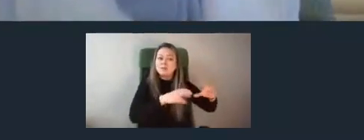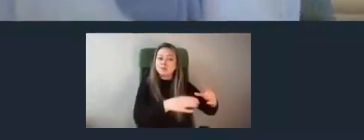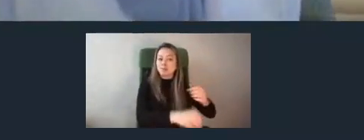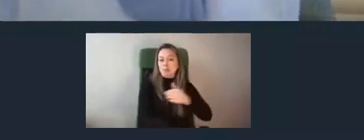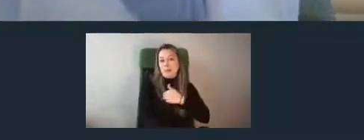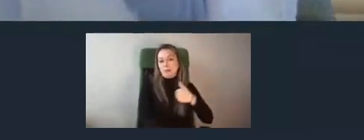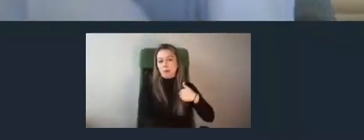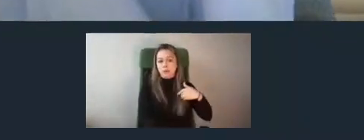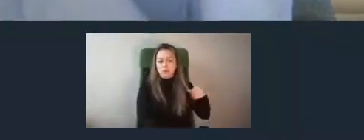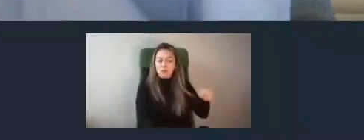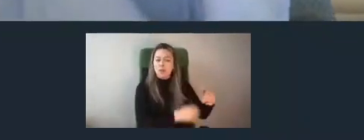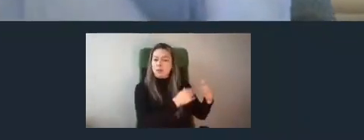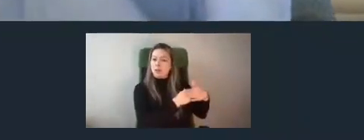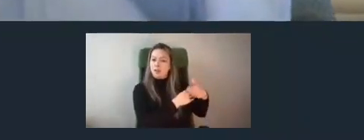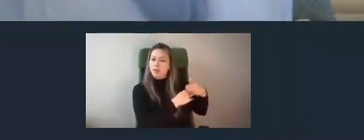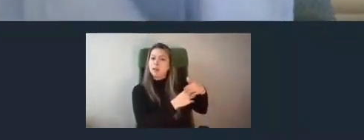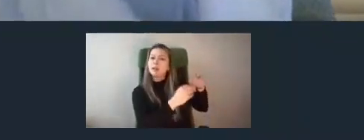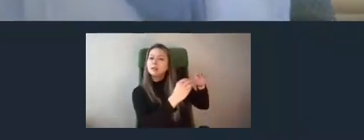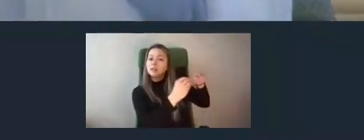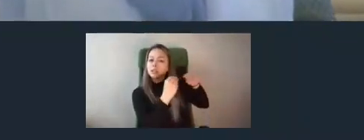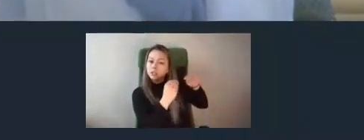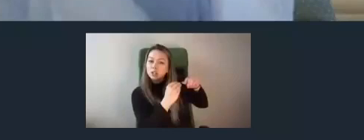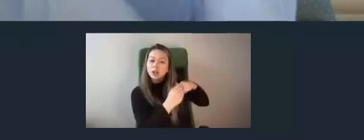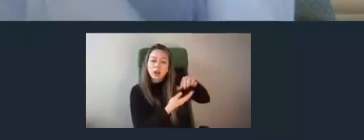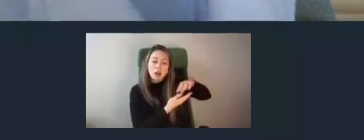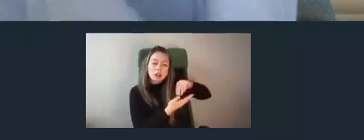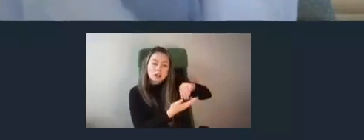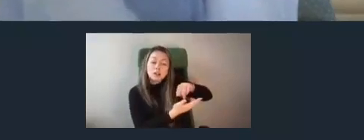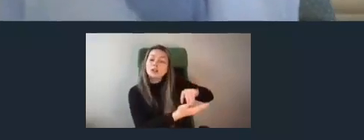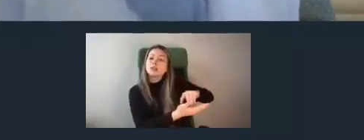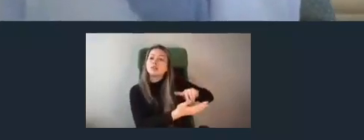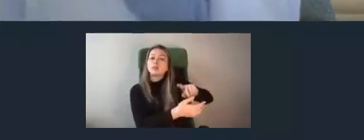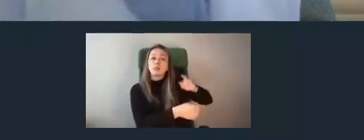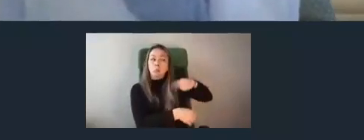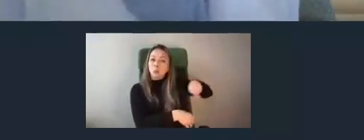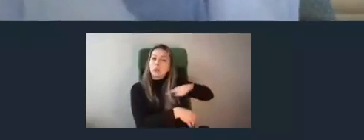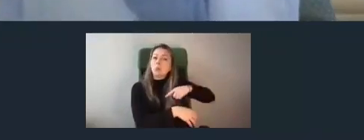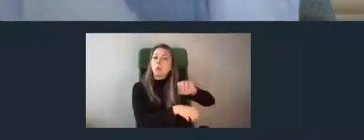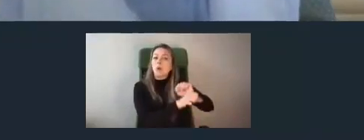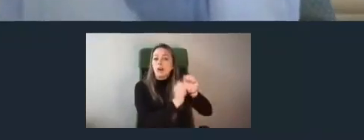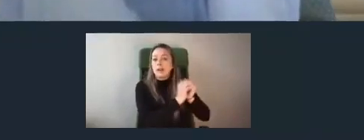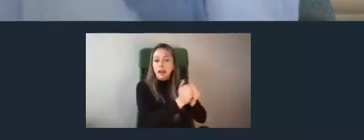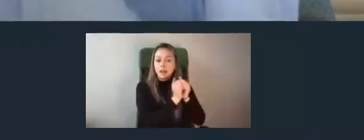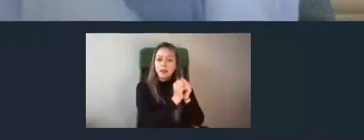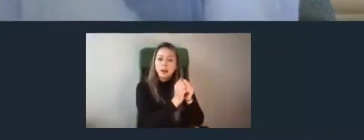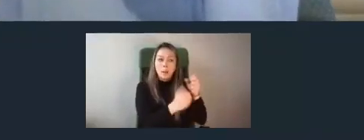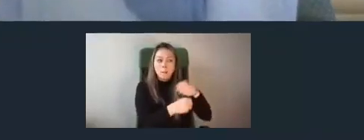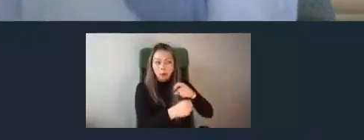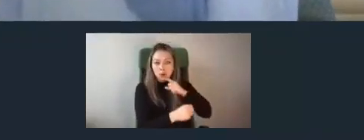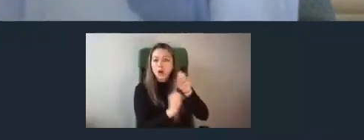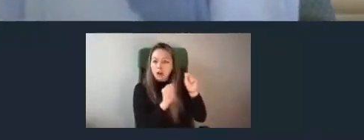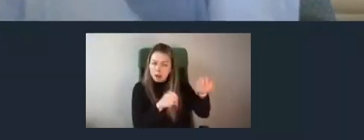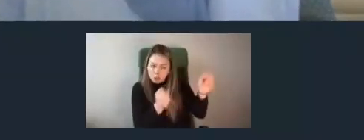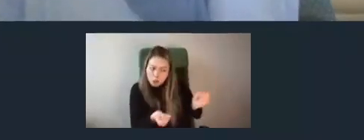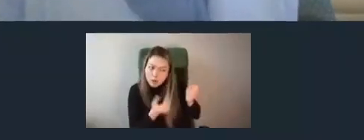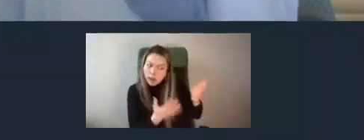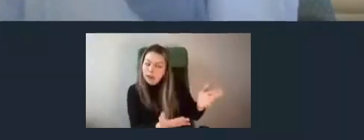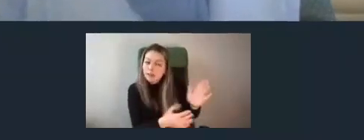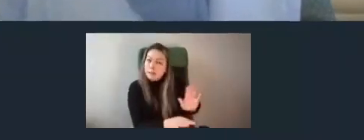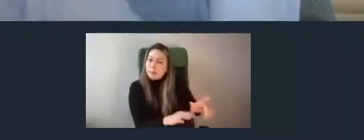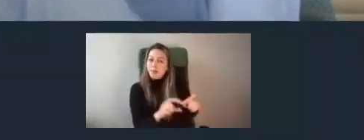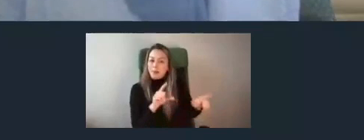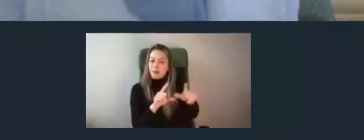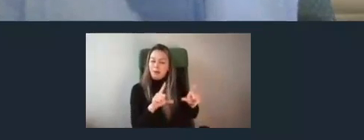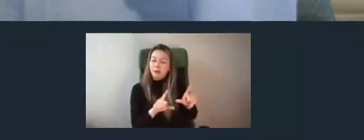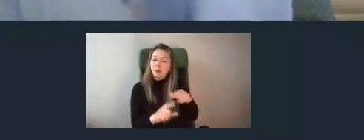realize that even more and allowed us to work together to make sure that we're able to provide that. We saw firsthand in